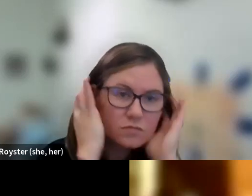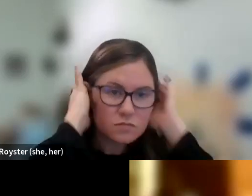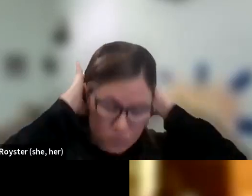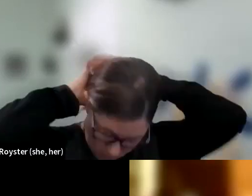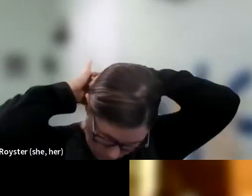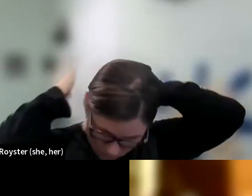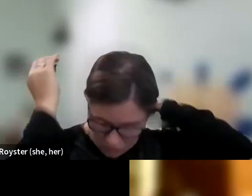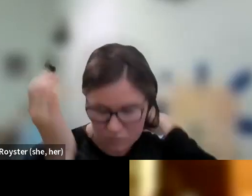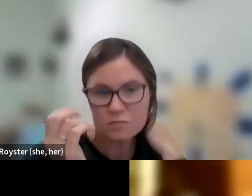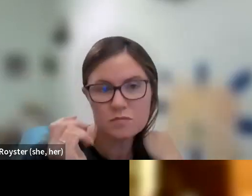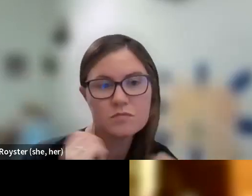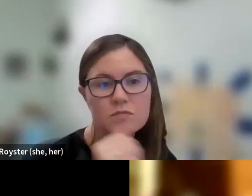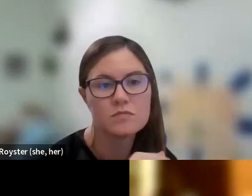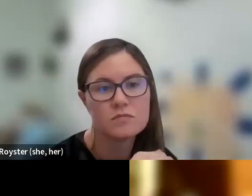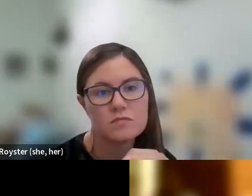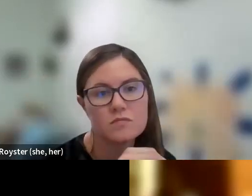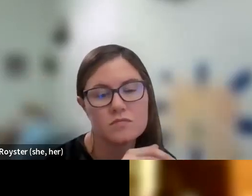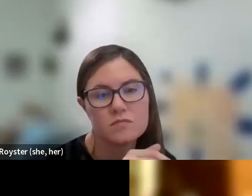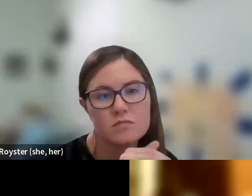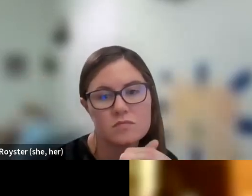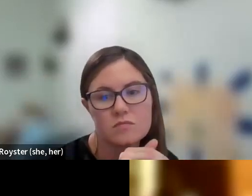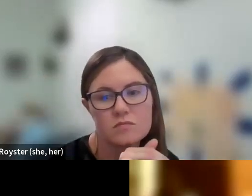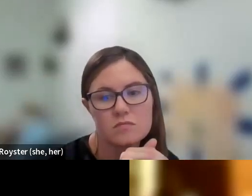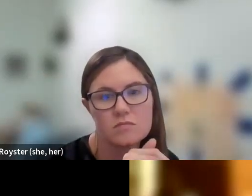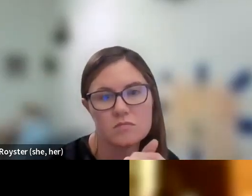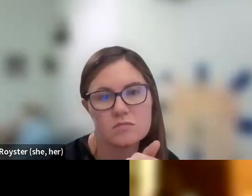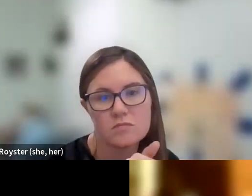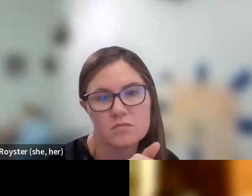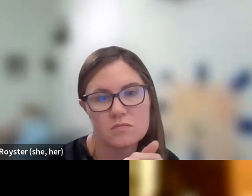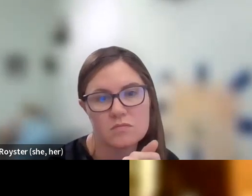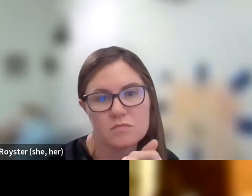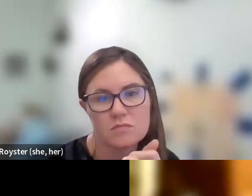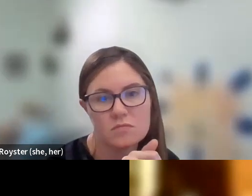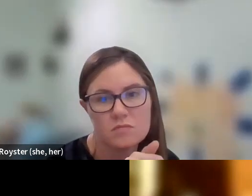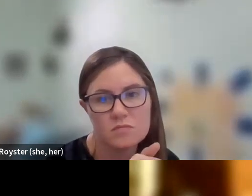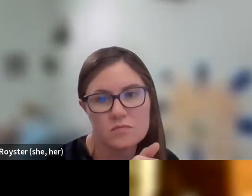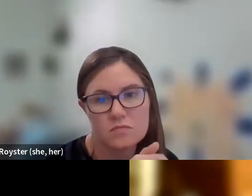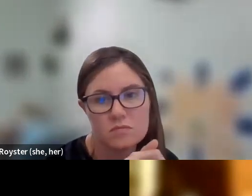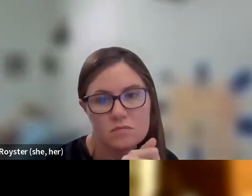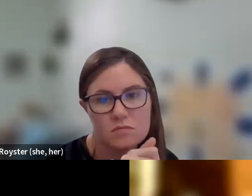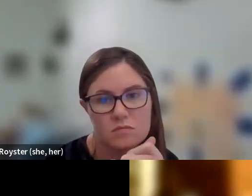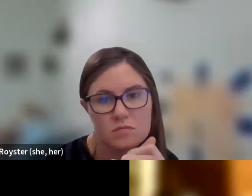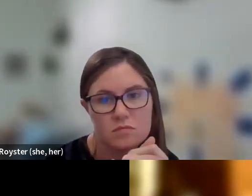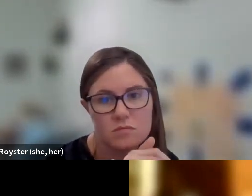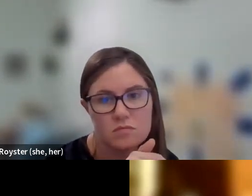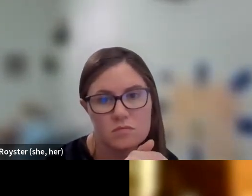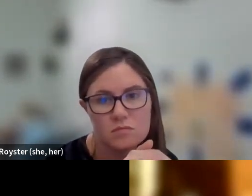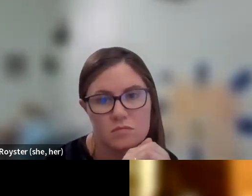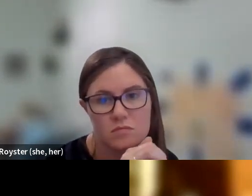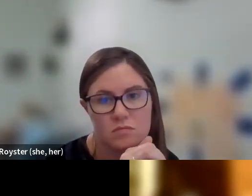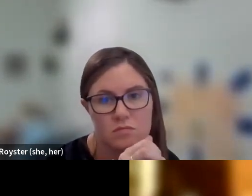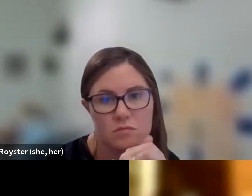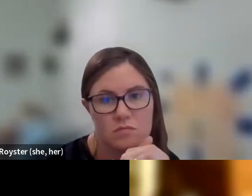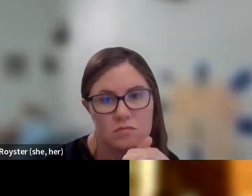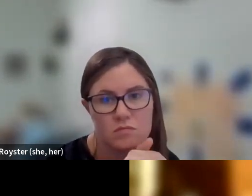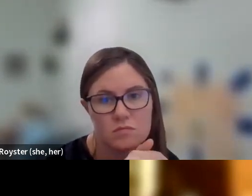what people like the author look like. Examples like that. Do you think that education is the catch-all of this, or would any of you suggest any